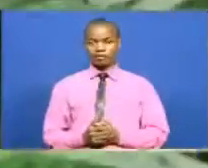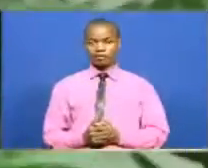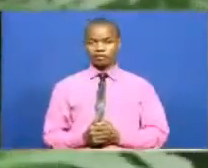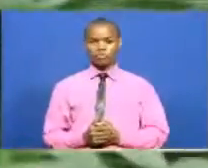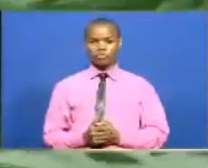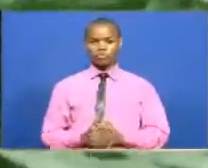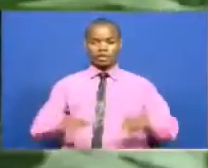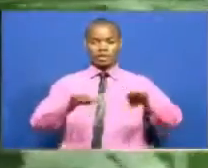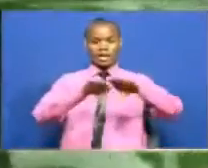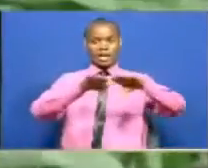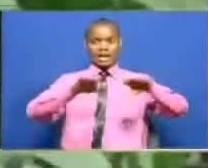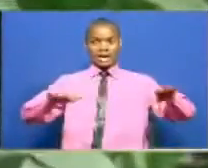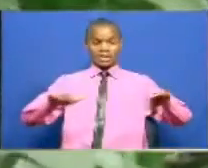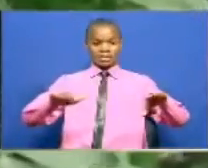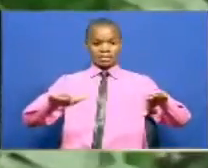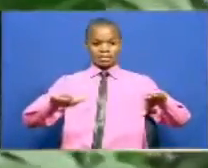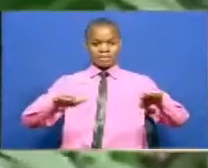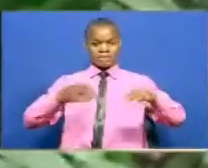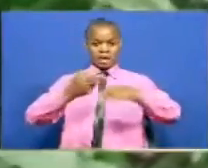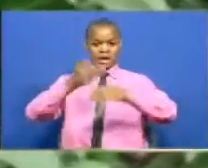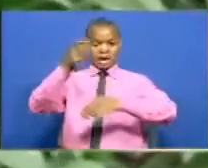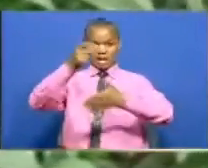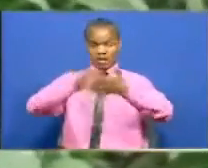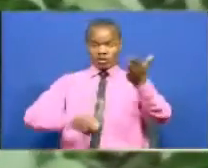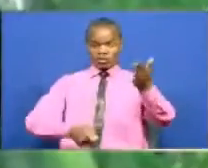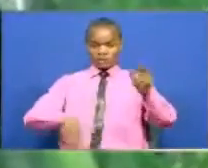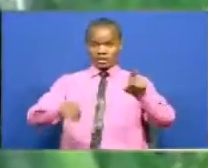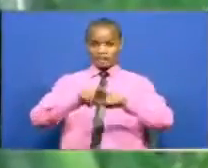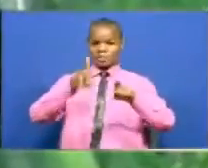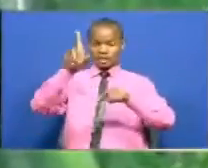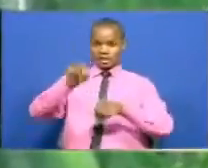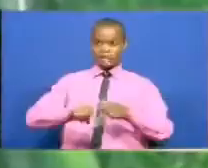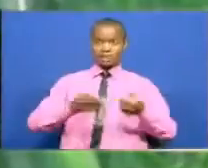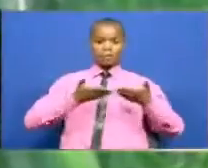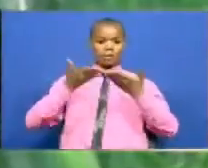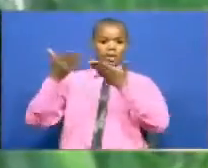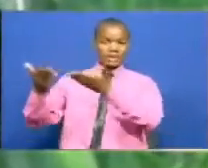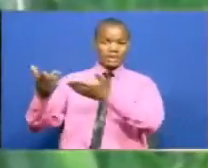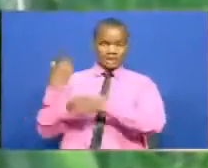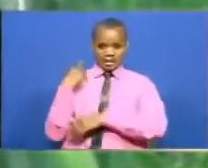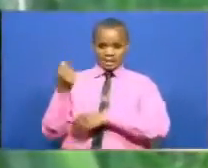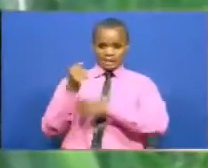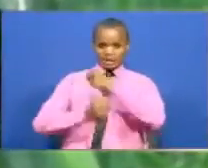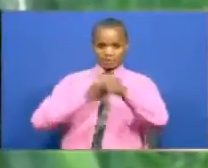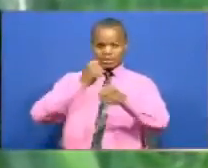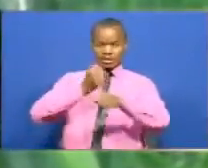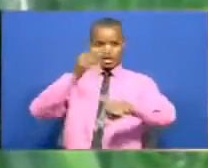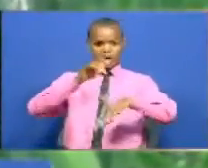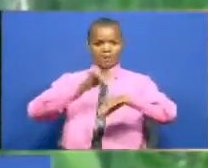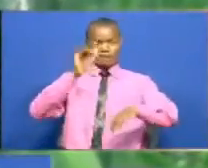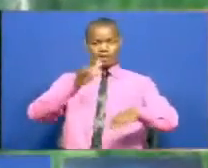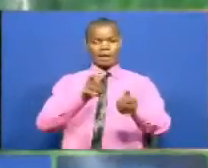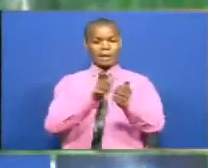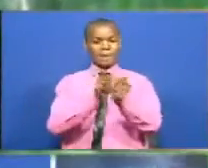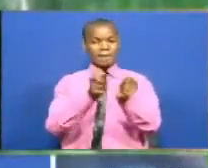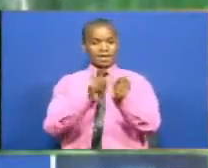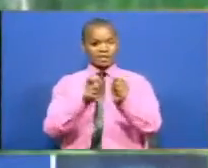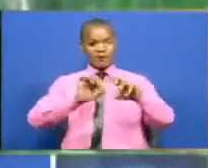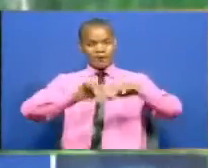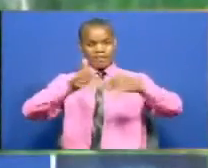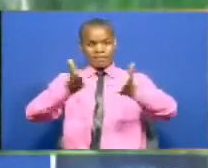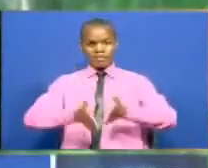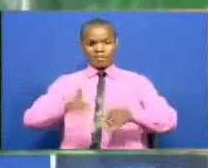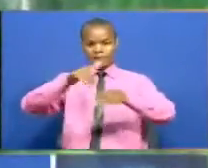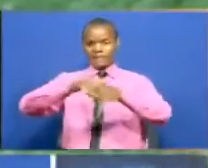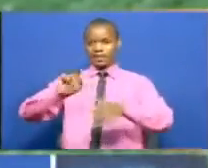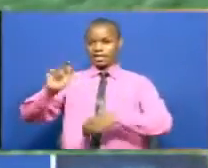Land fragmentation, high cost of production, as well as cheap imports have in recent years affected the fortunes of maize farmers in Kenya. This